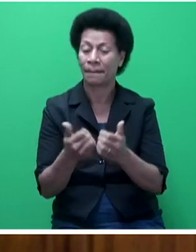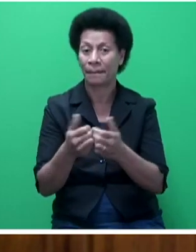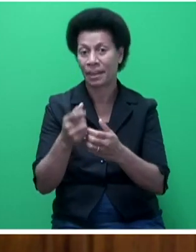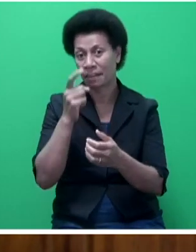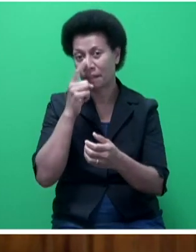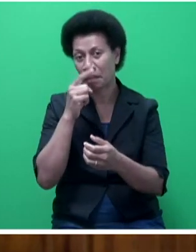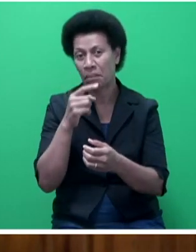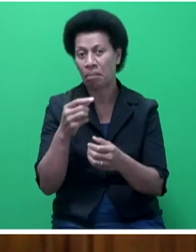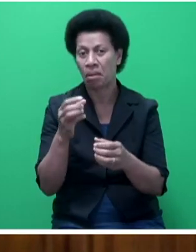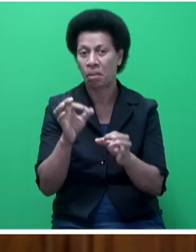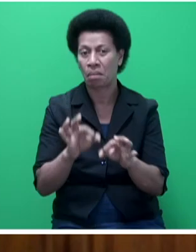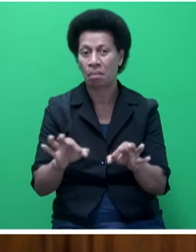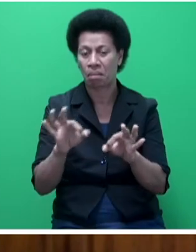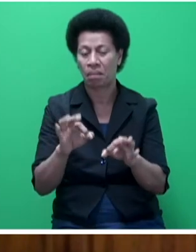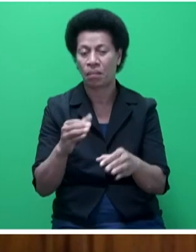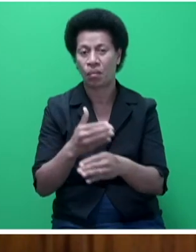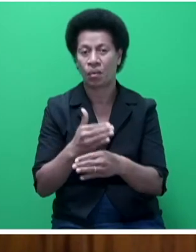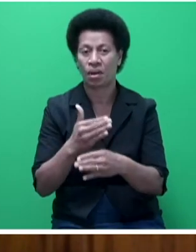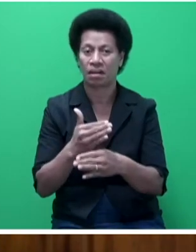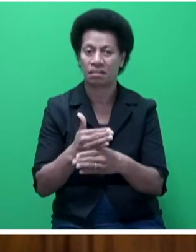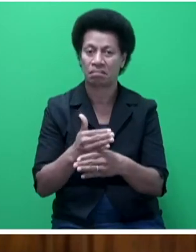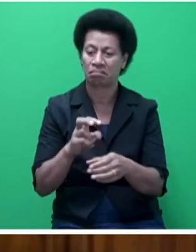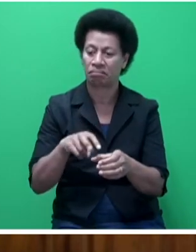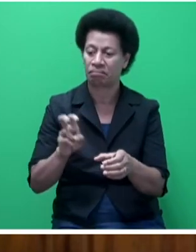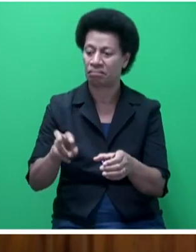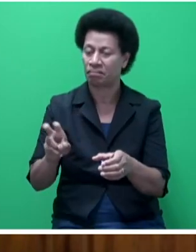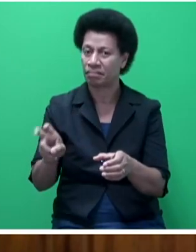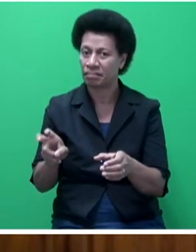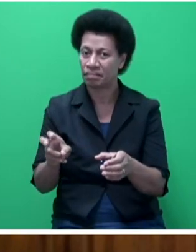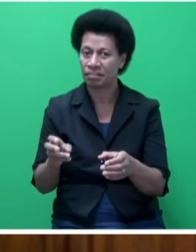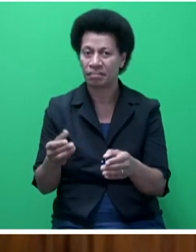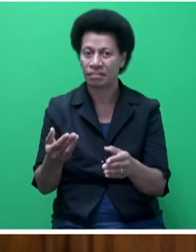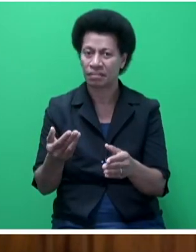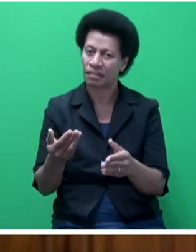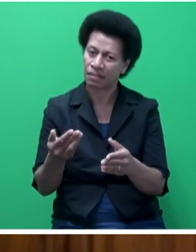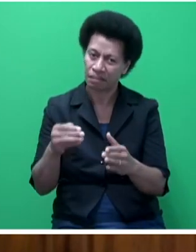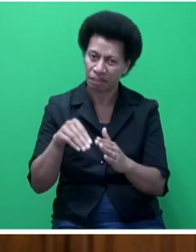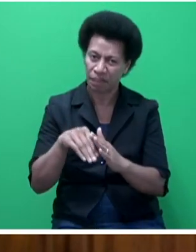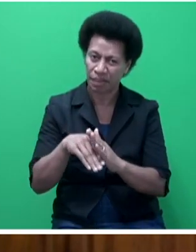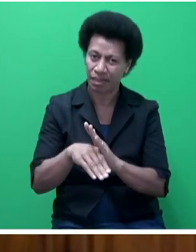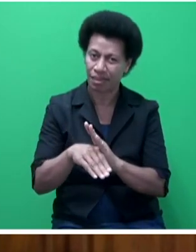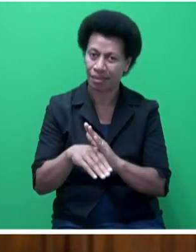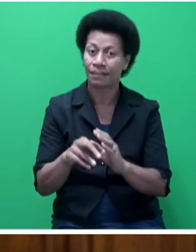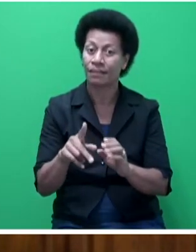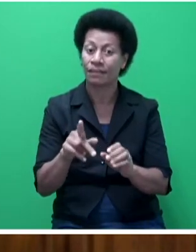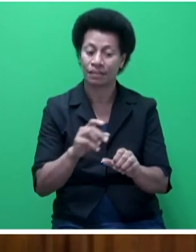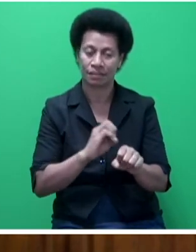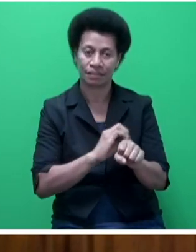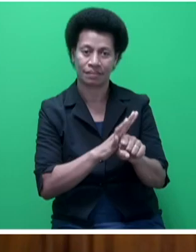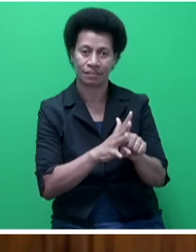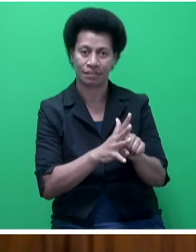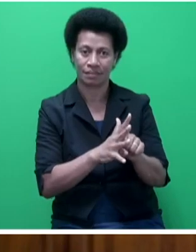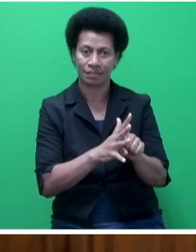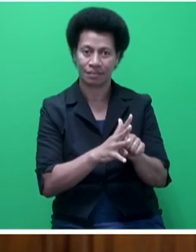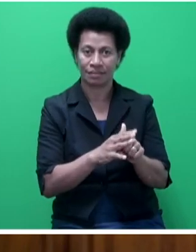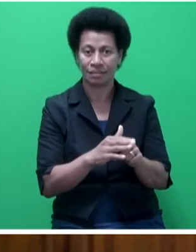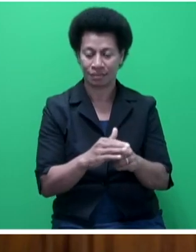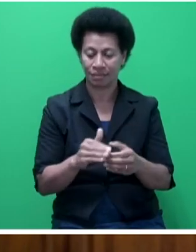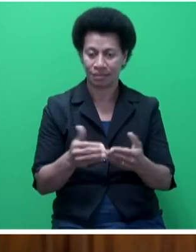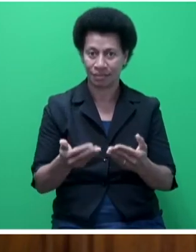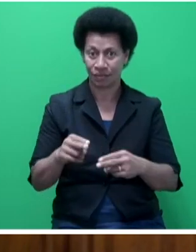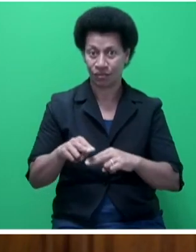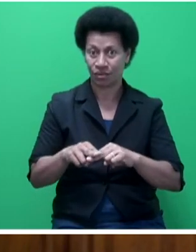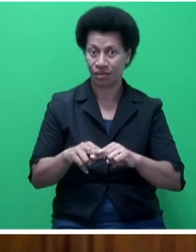lost jobs, both directly and indirectly, resulting from the COVID effects. However, the Fiji